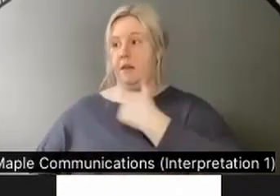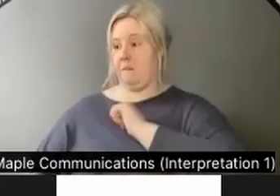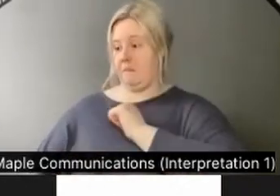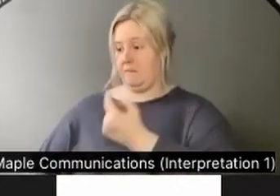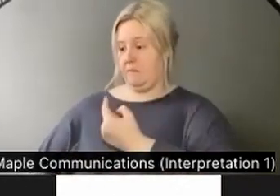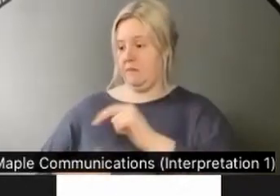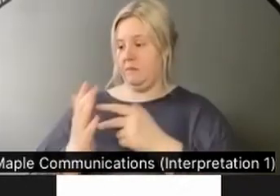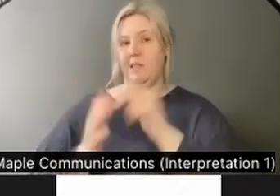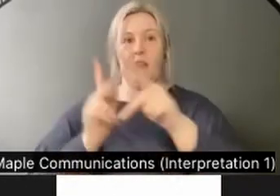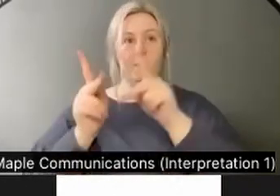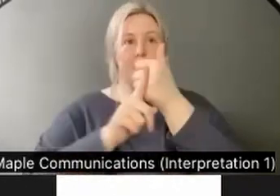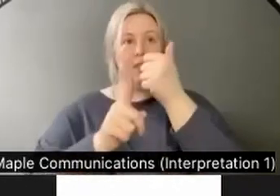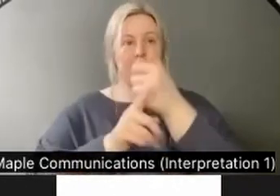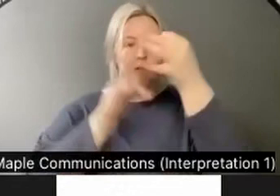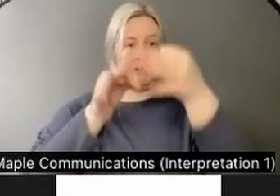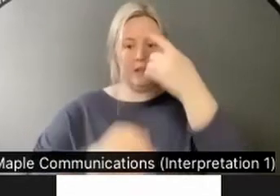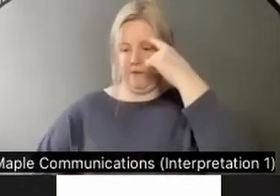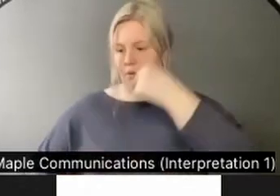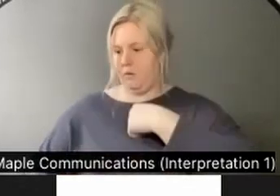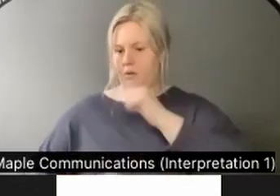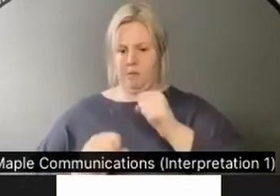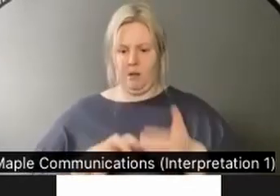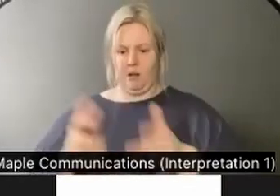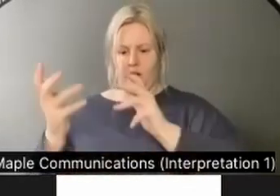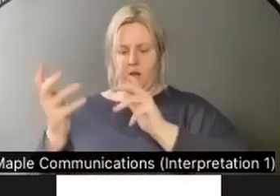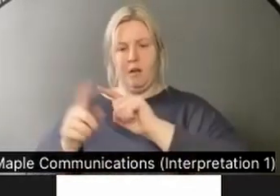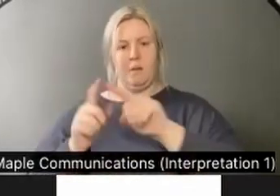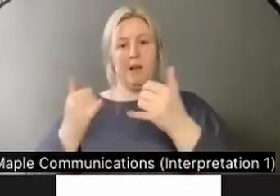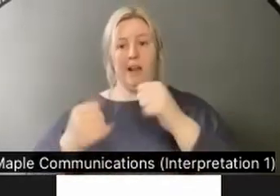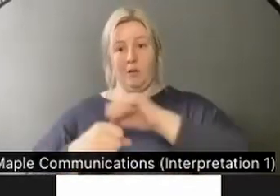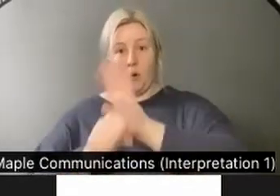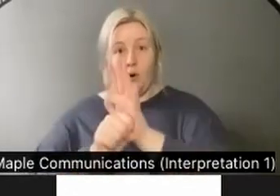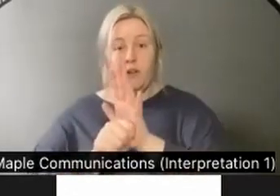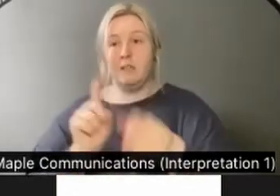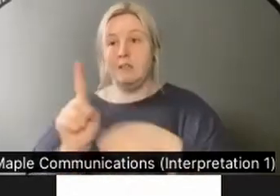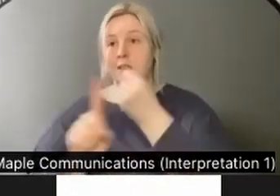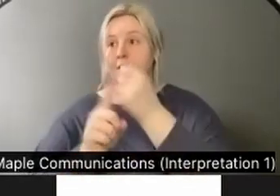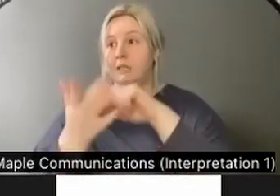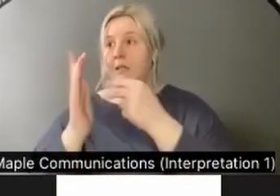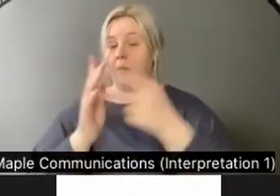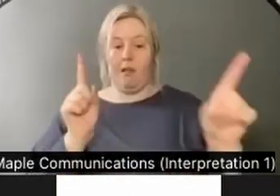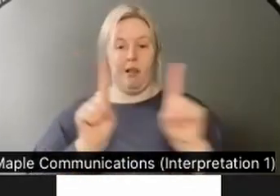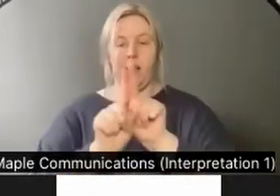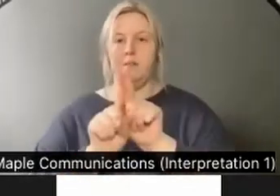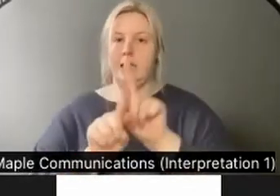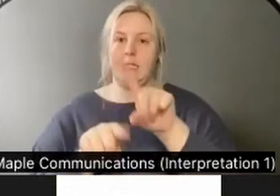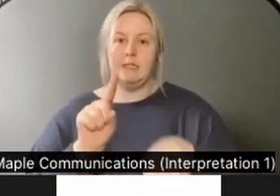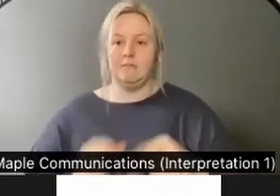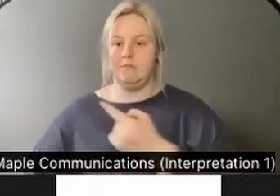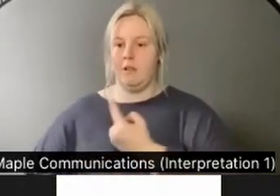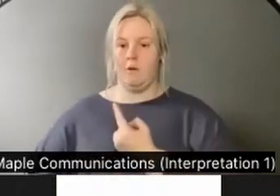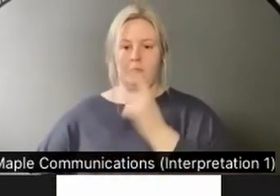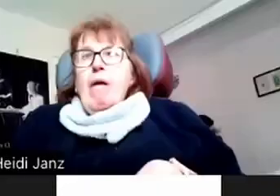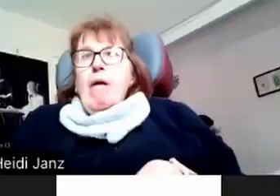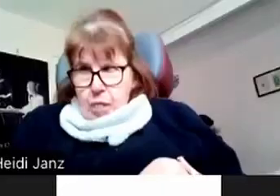of COVID-19 suddenly rendered my policy of never going to ER alone not applicable. Thus it was that,